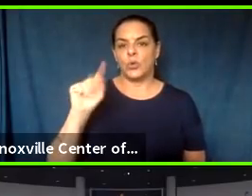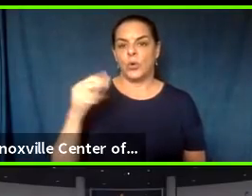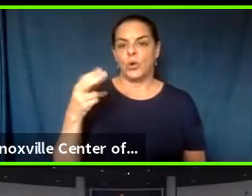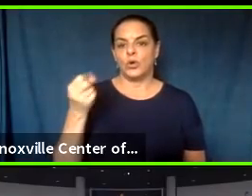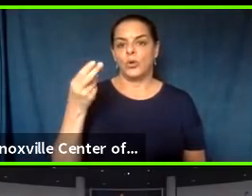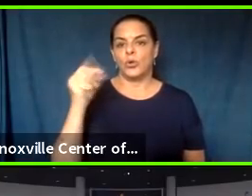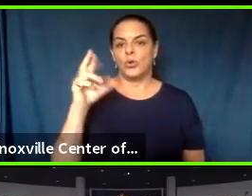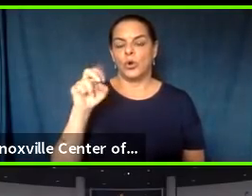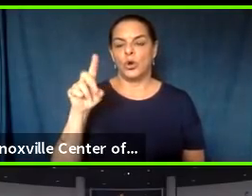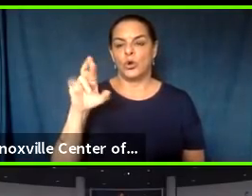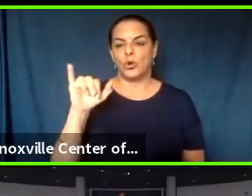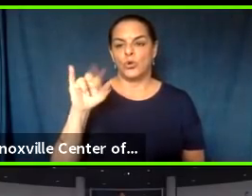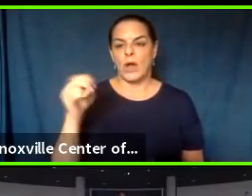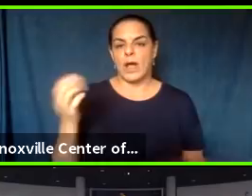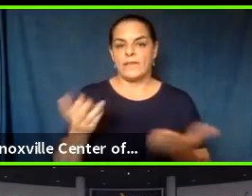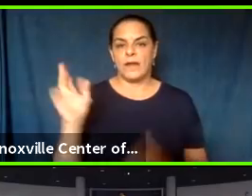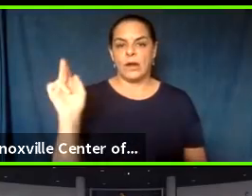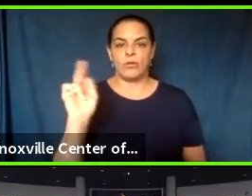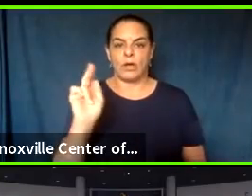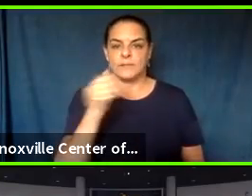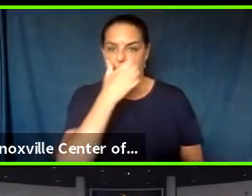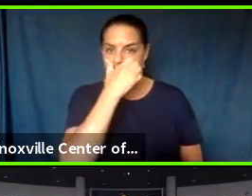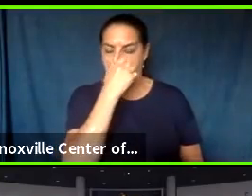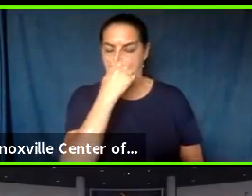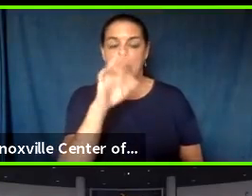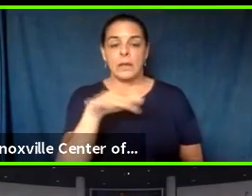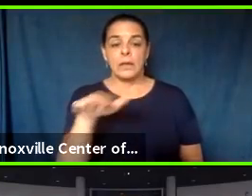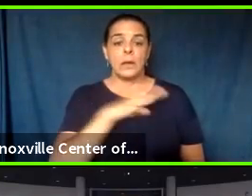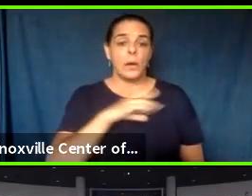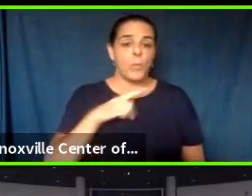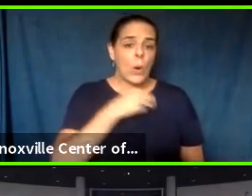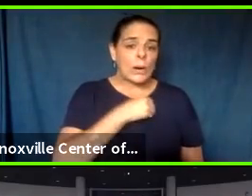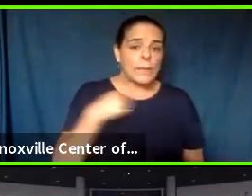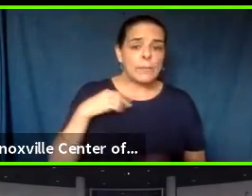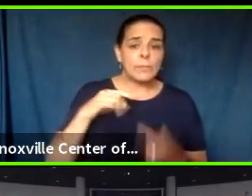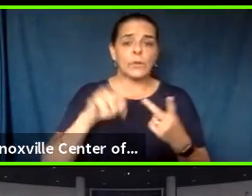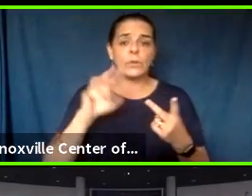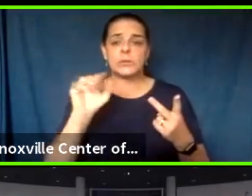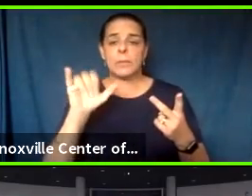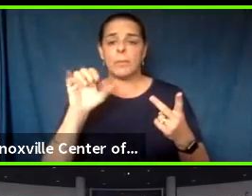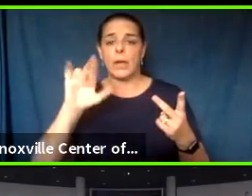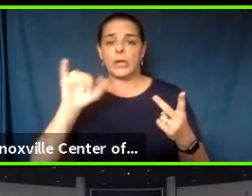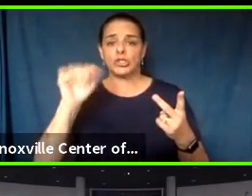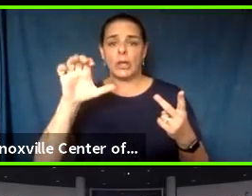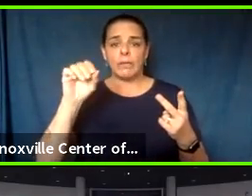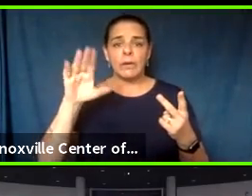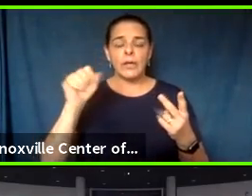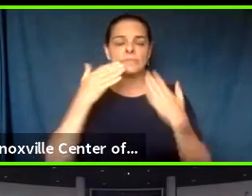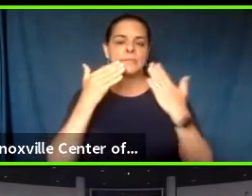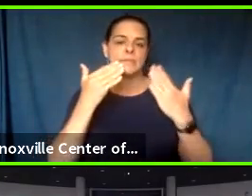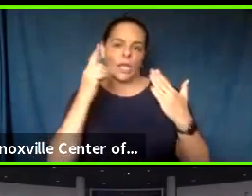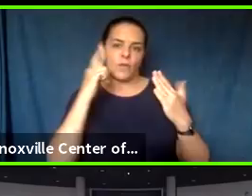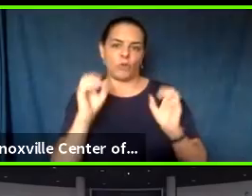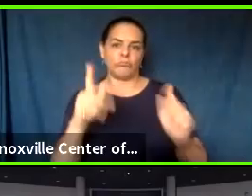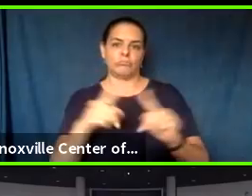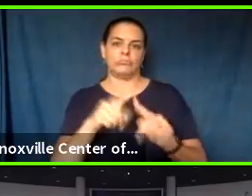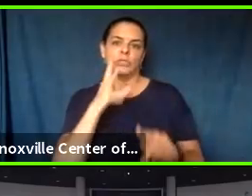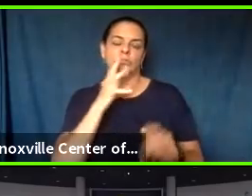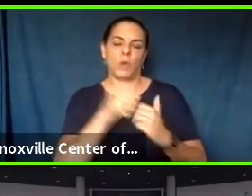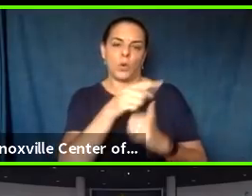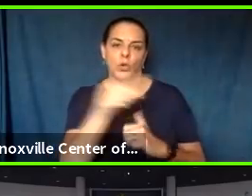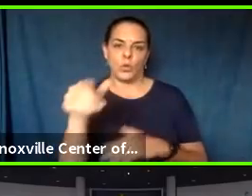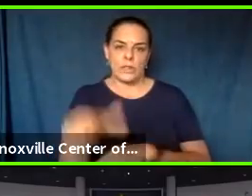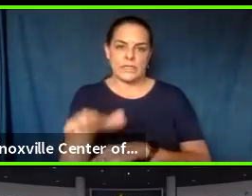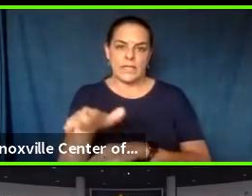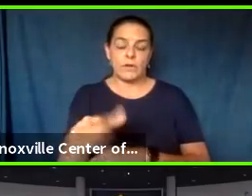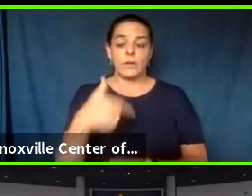Knoxville, Tennessee. Board members, Mayor Jacobs, thank you for this opportunity to speak this afternoon. As